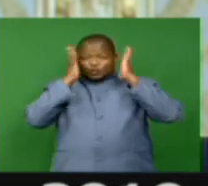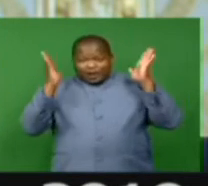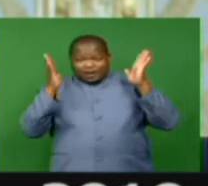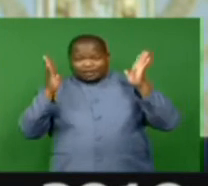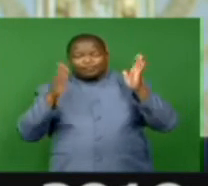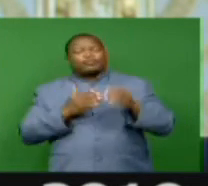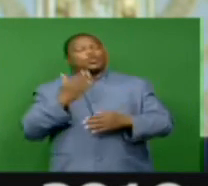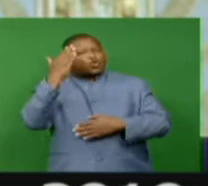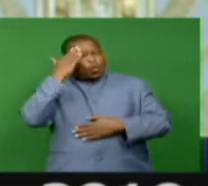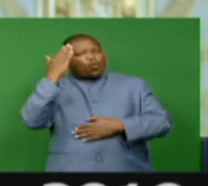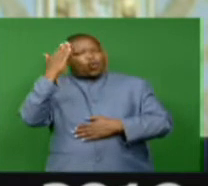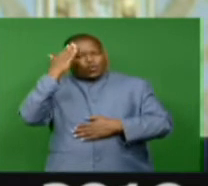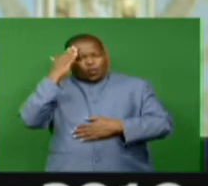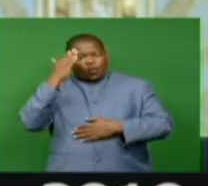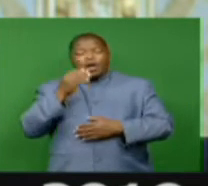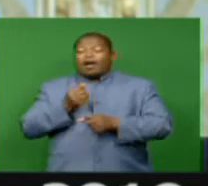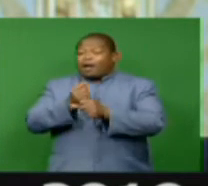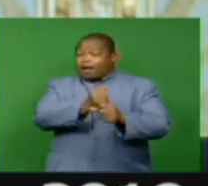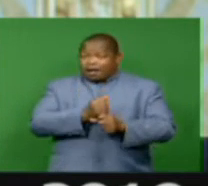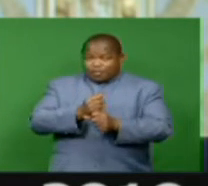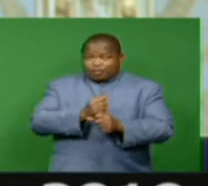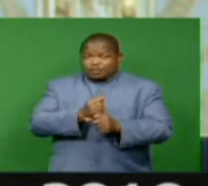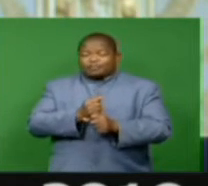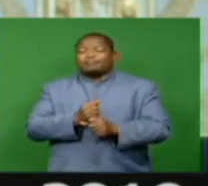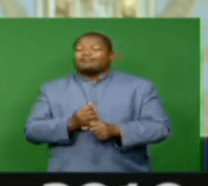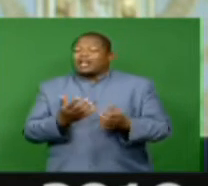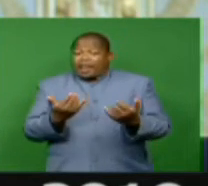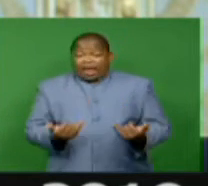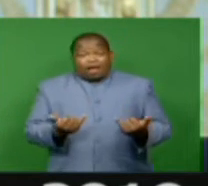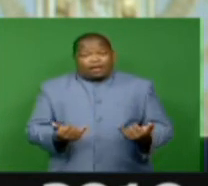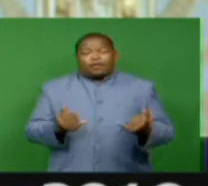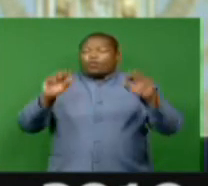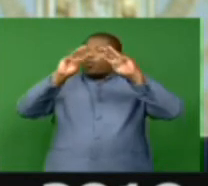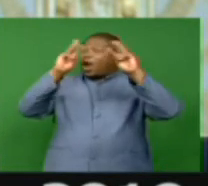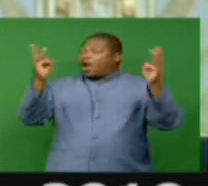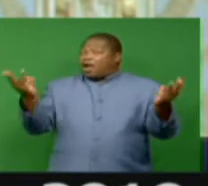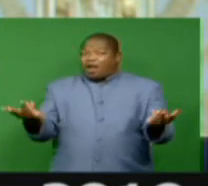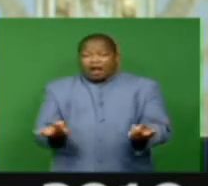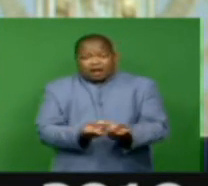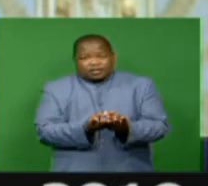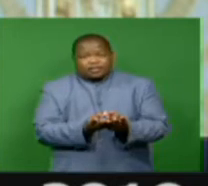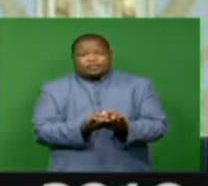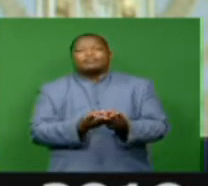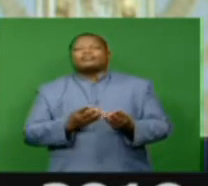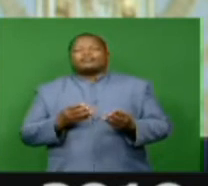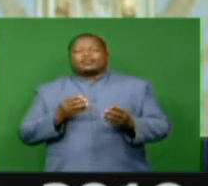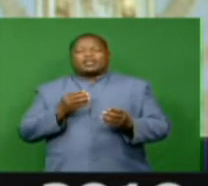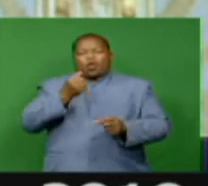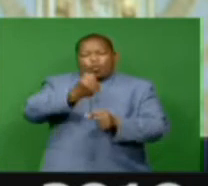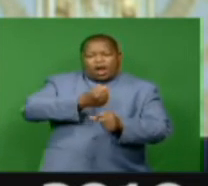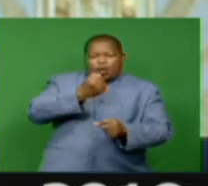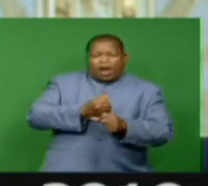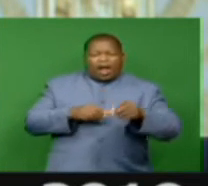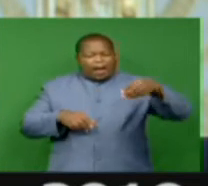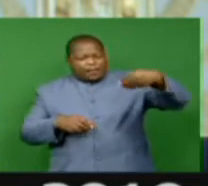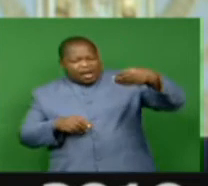alive to the reality that in an increasingly globalizing and paperless world,